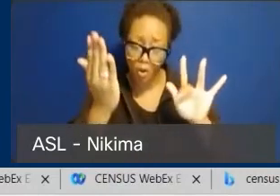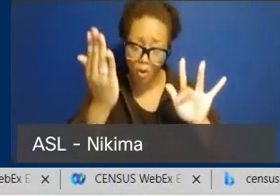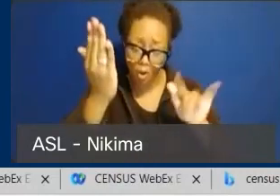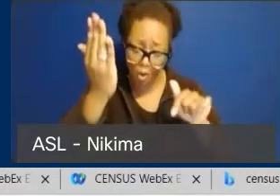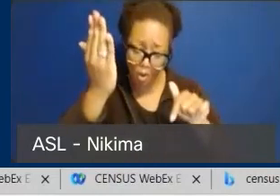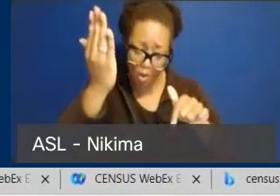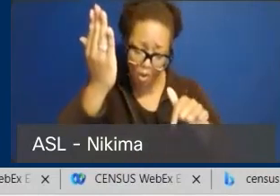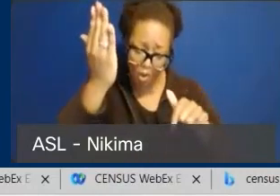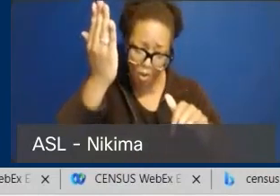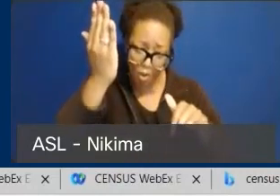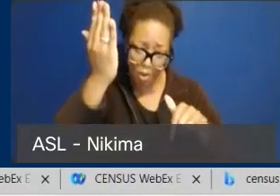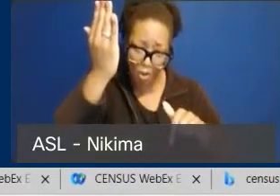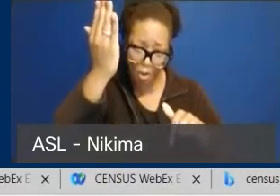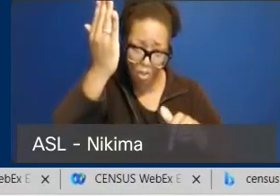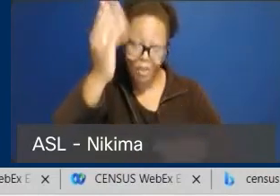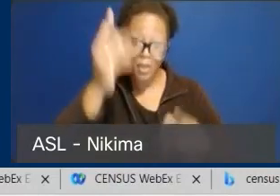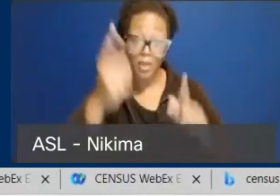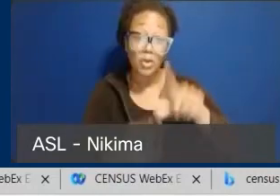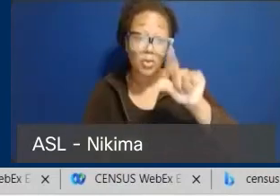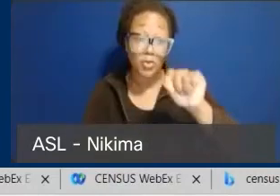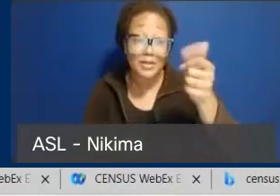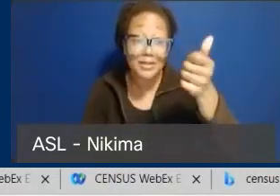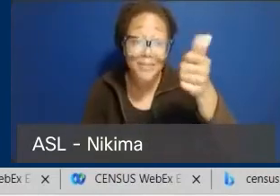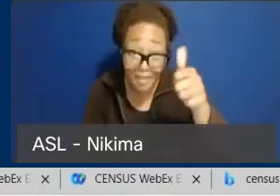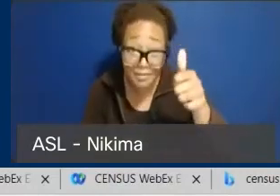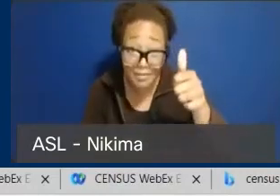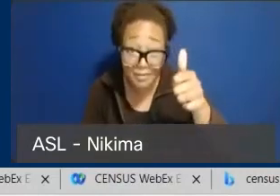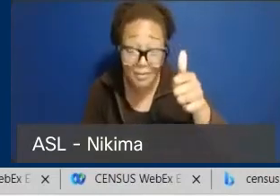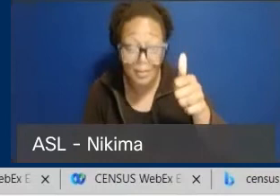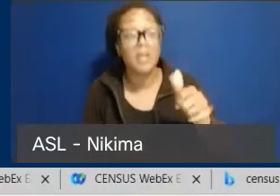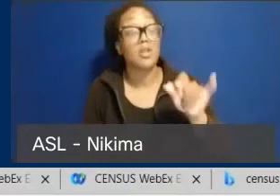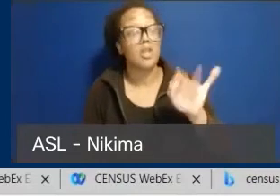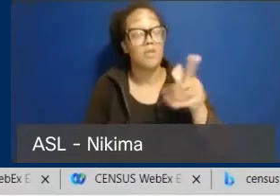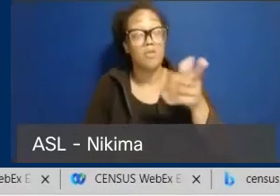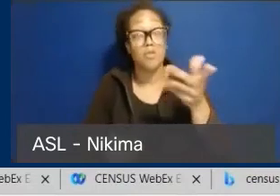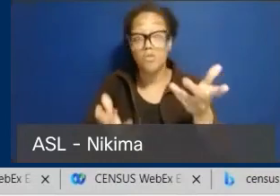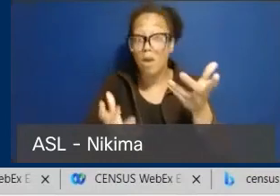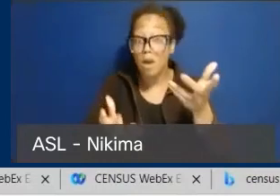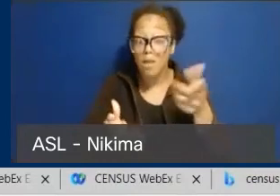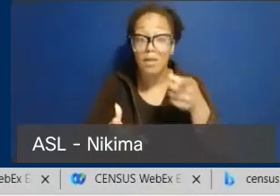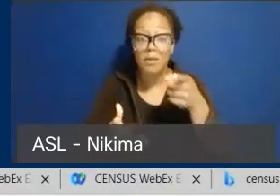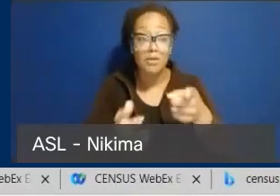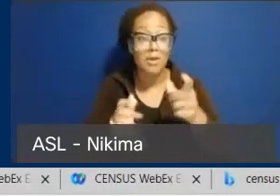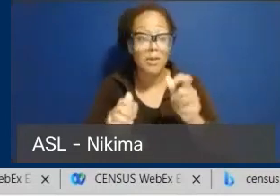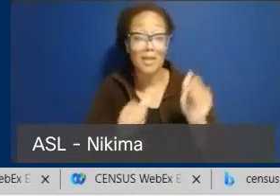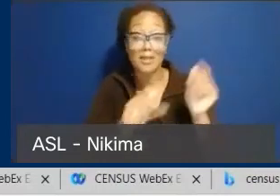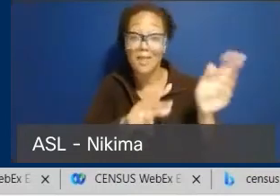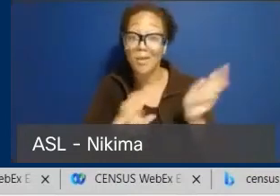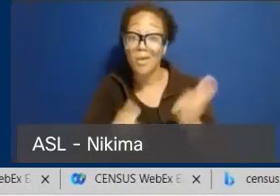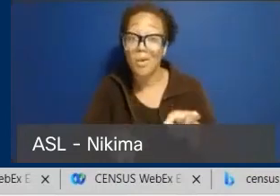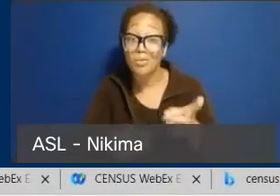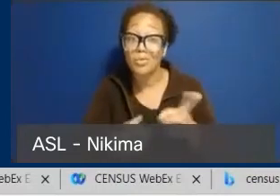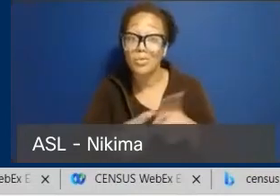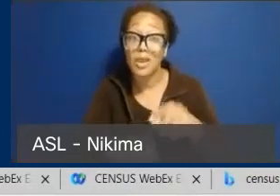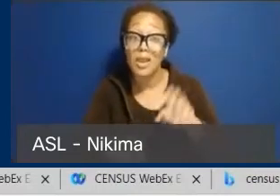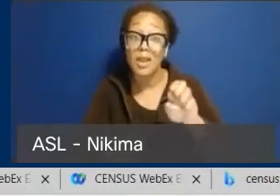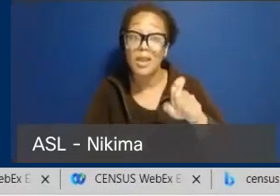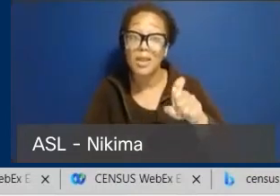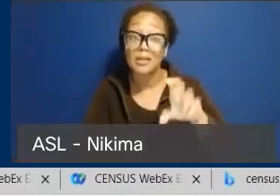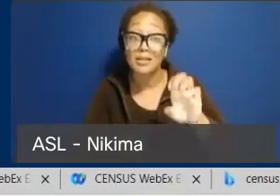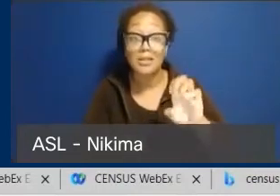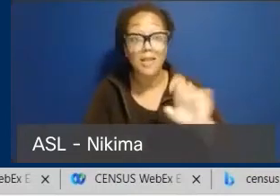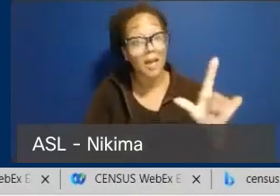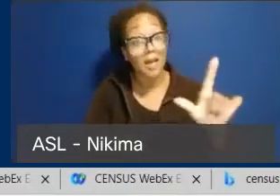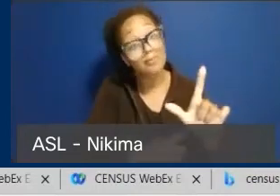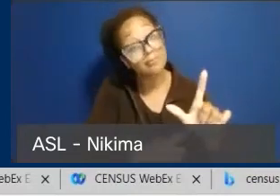all the way to 2010. So if you wanted to, you can then download these into Excel and then start seeing